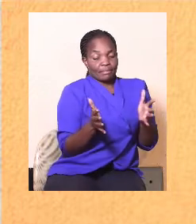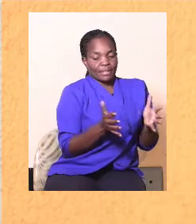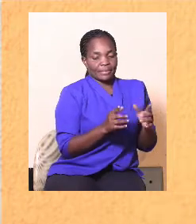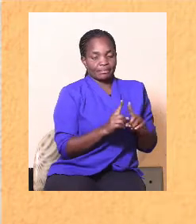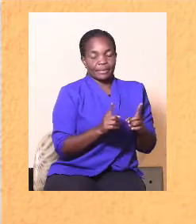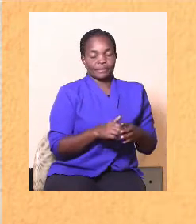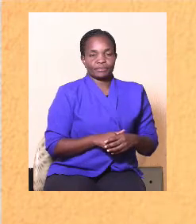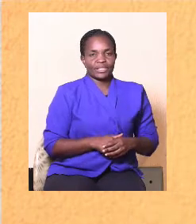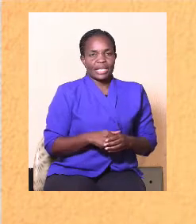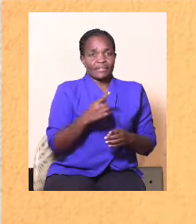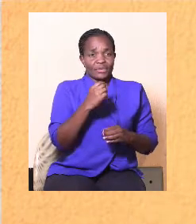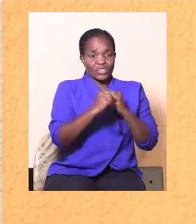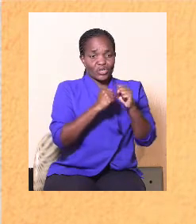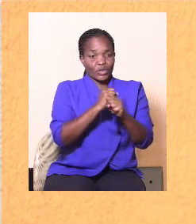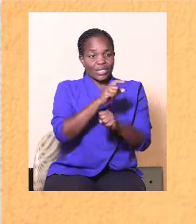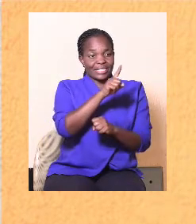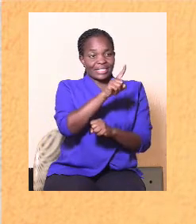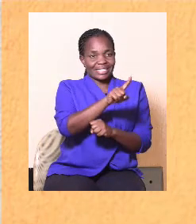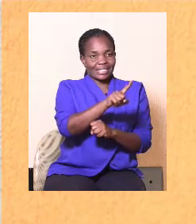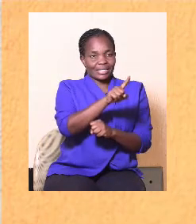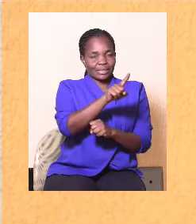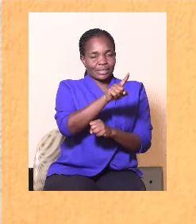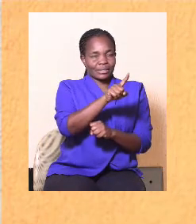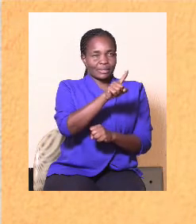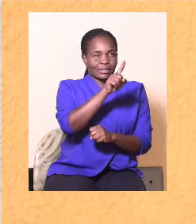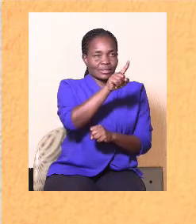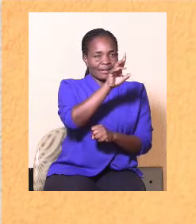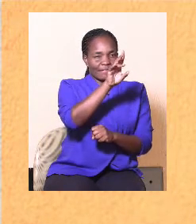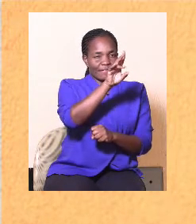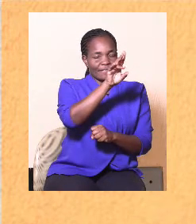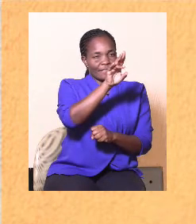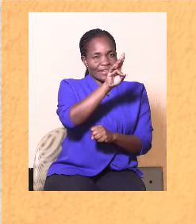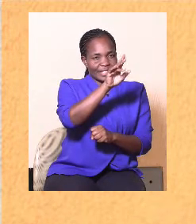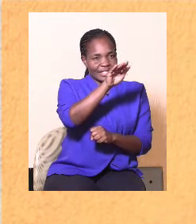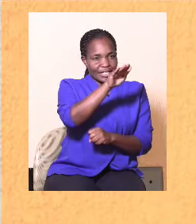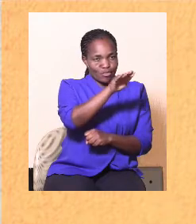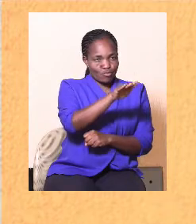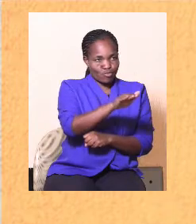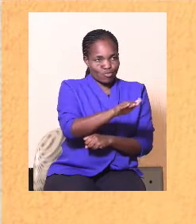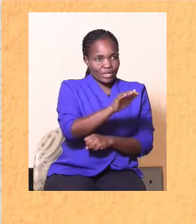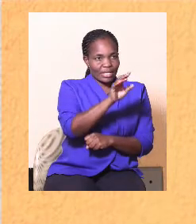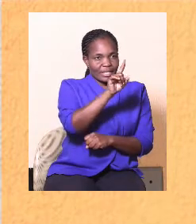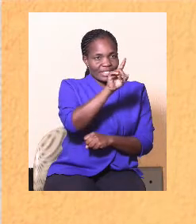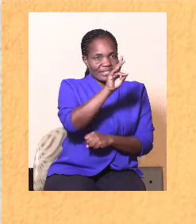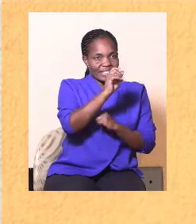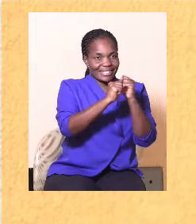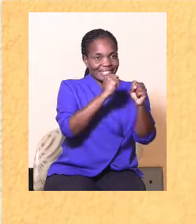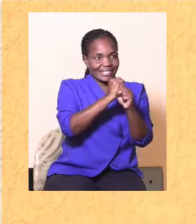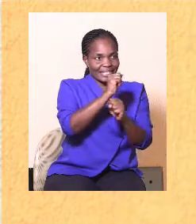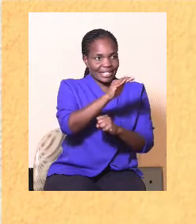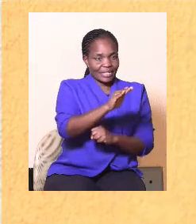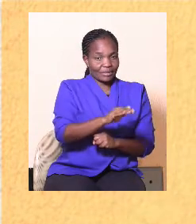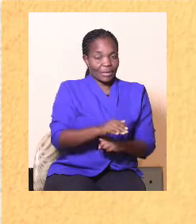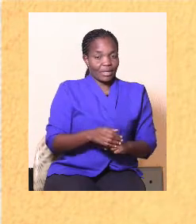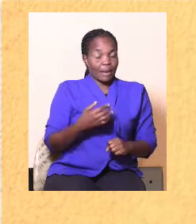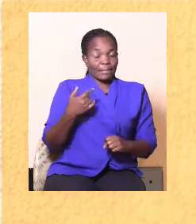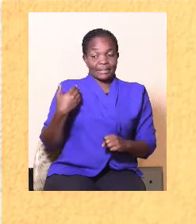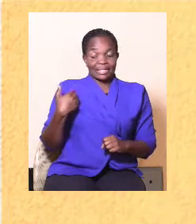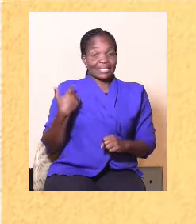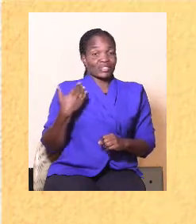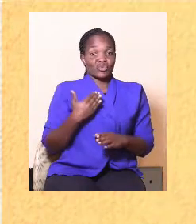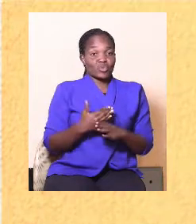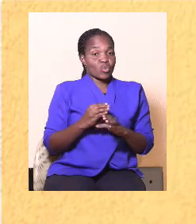If you are below 18, it means you didn't really have, you were not working. You didn't have an income coming from your own sources.